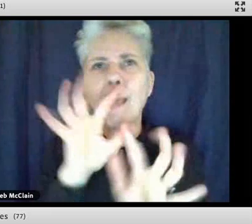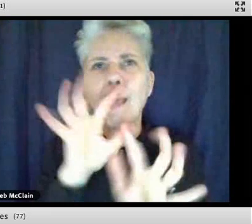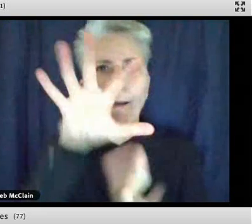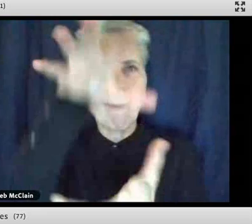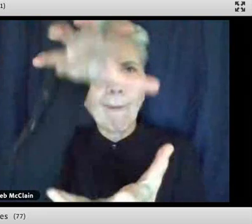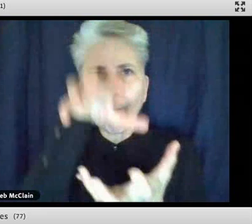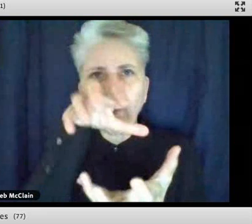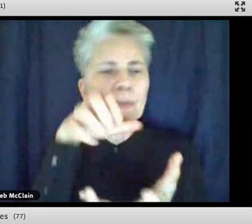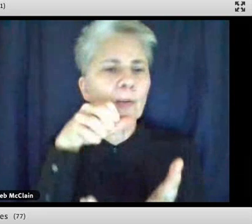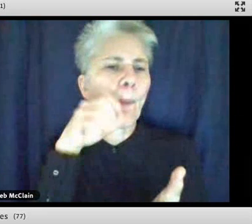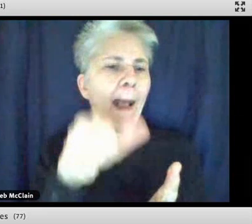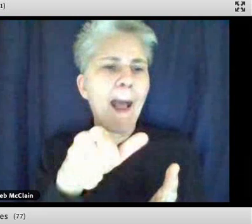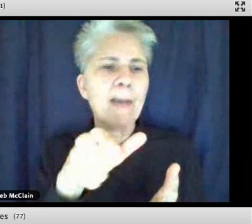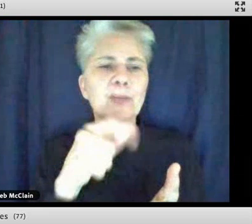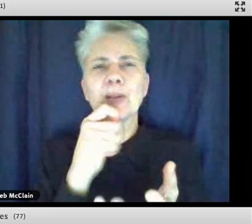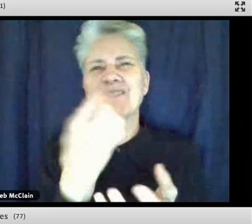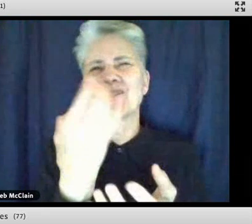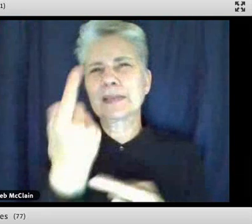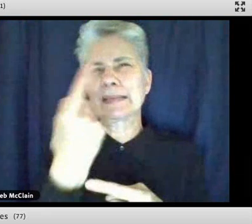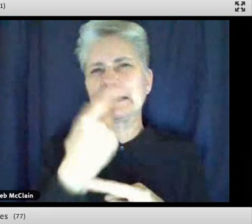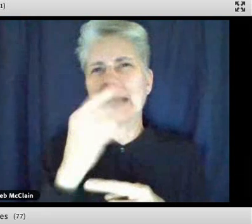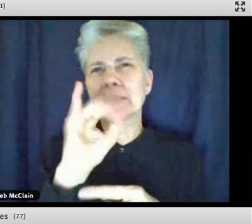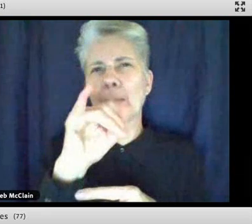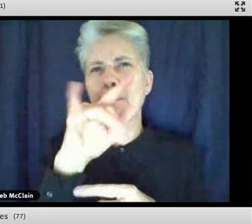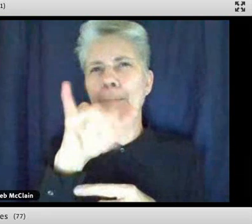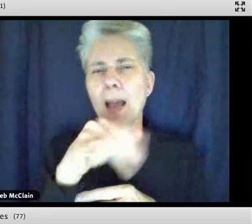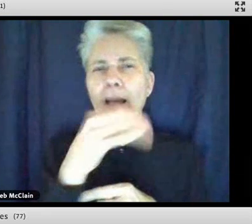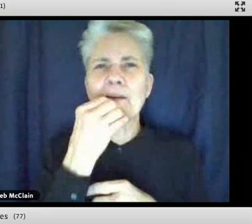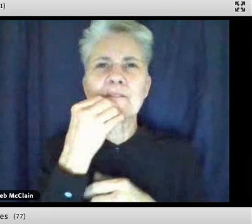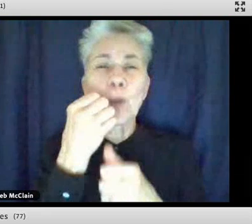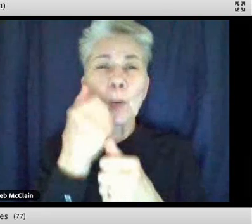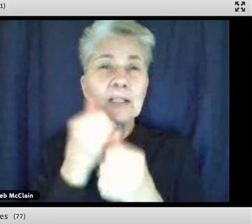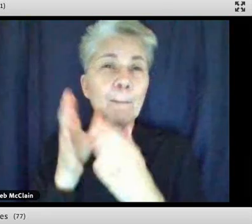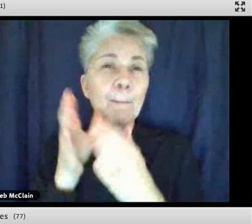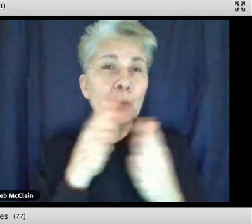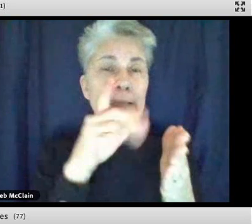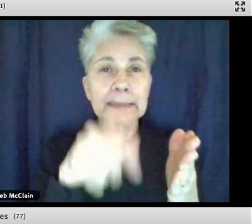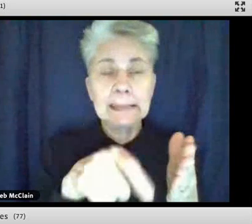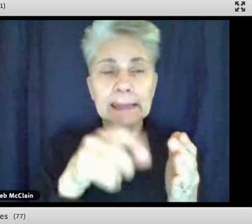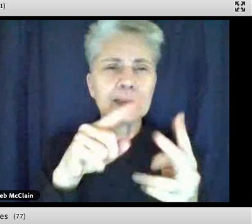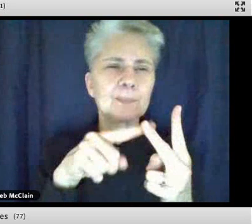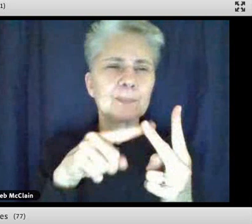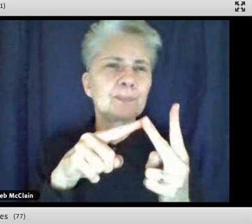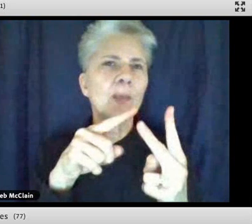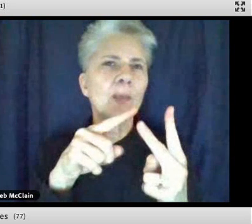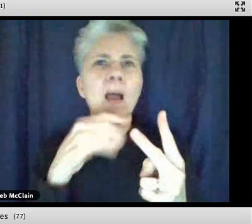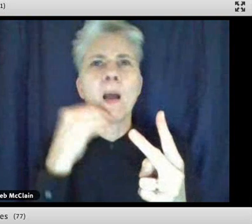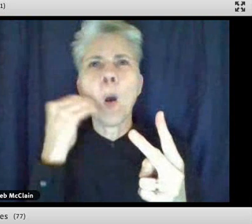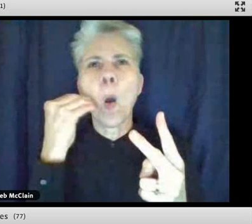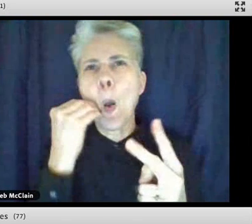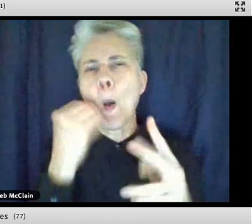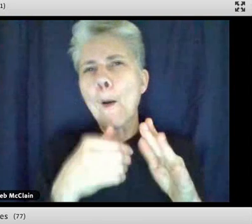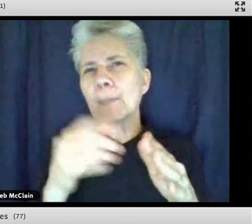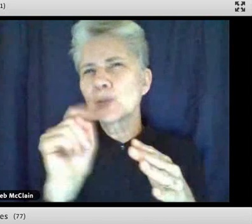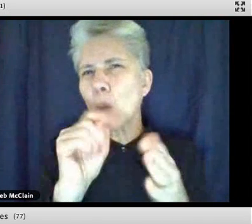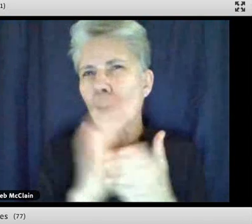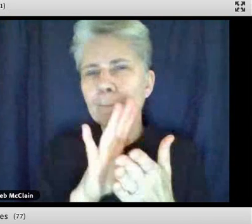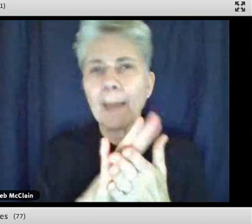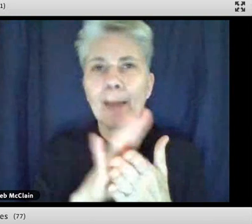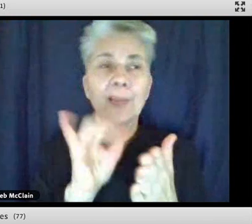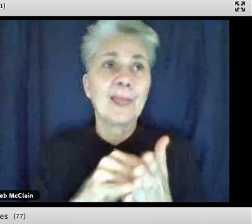shelves. You really need about a 14-day supply of food per person. Other home essentials, toilet paper,